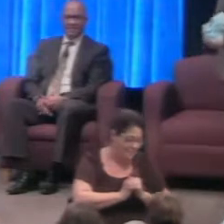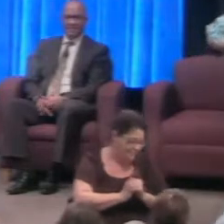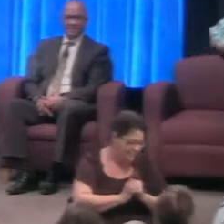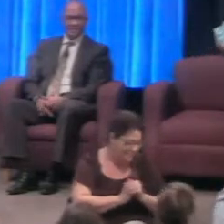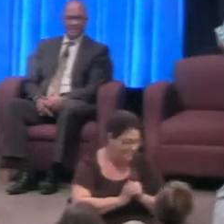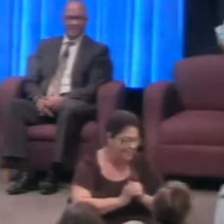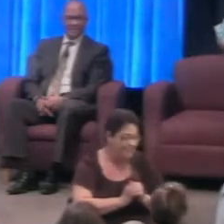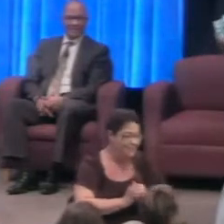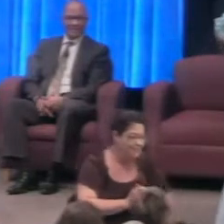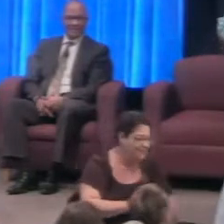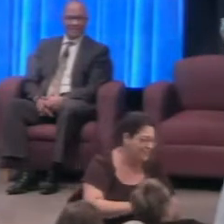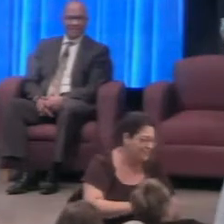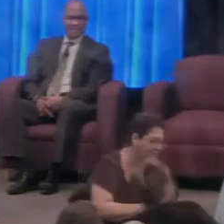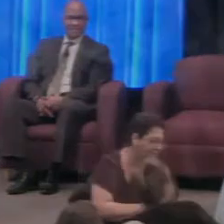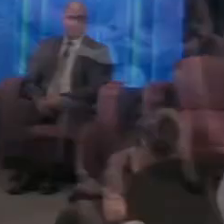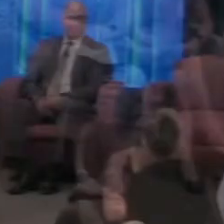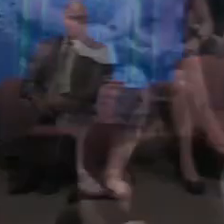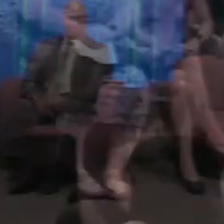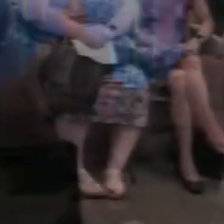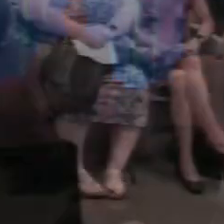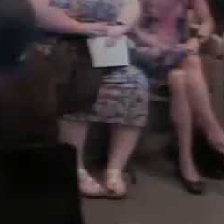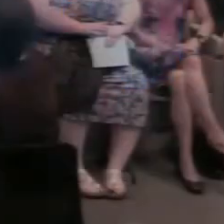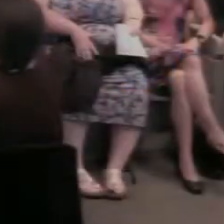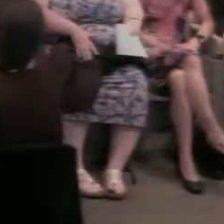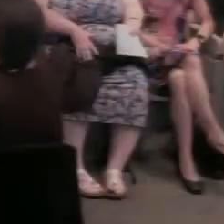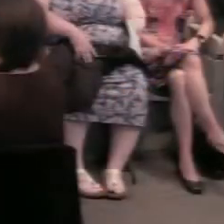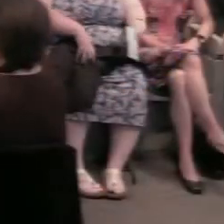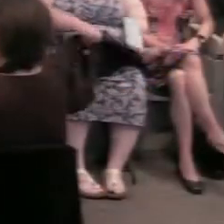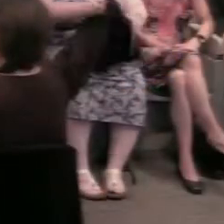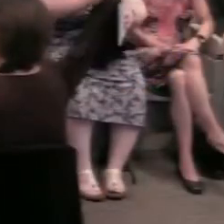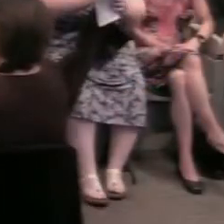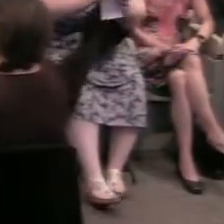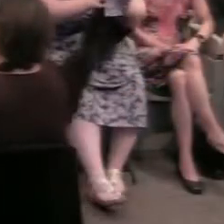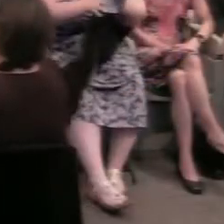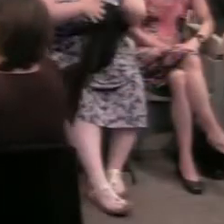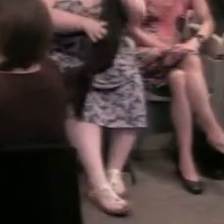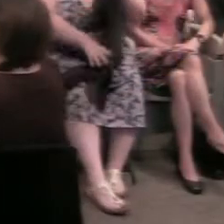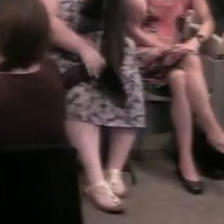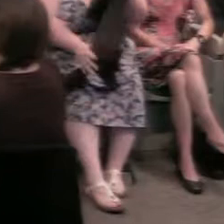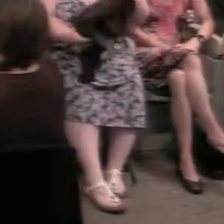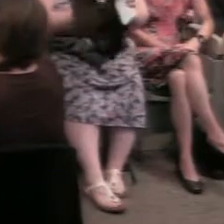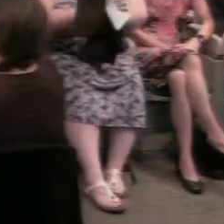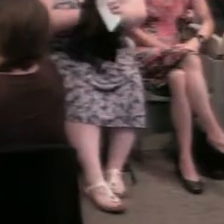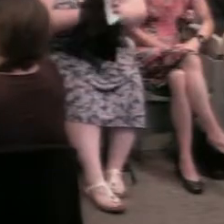them since before they were married. They recently celebrated their 20th anniversary, and I